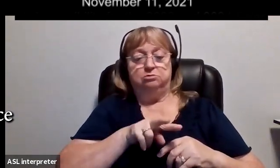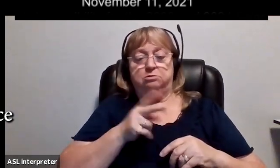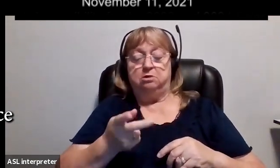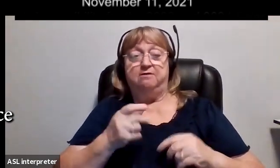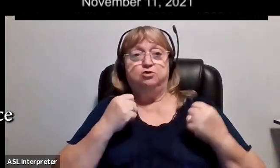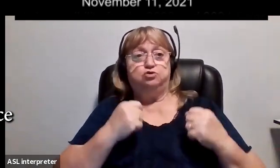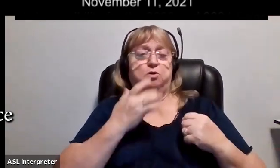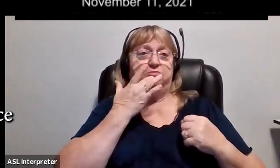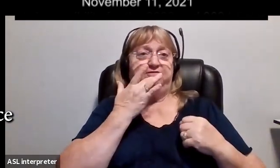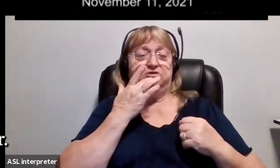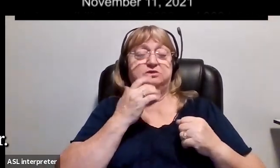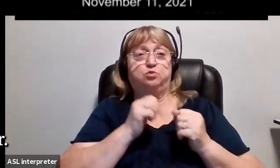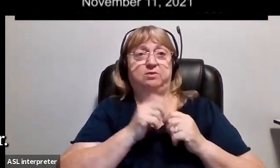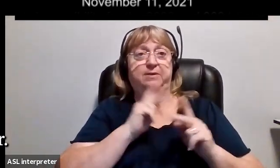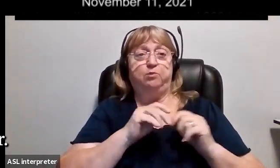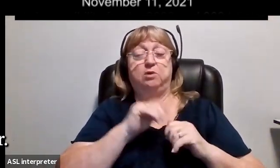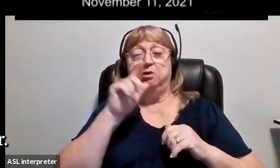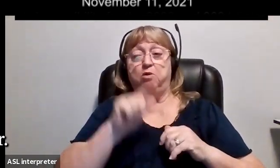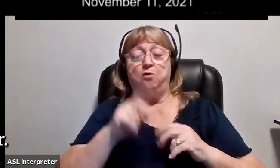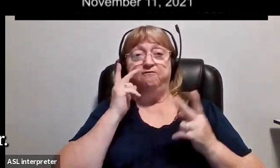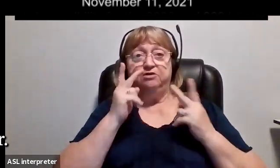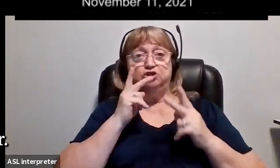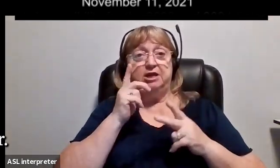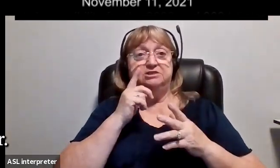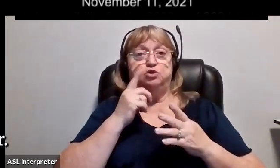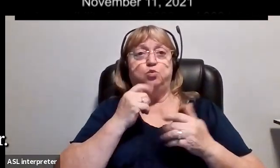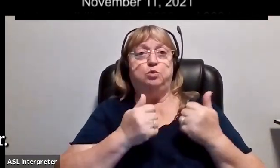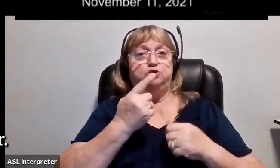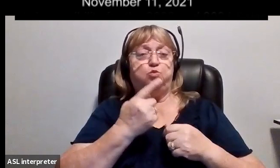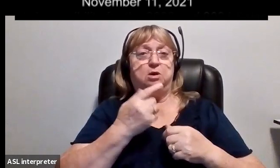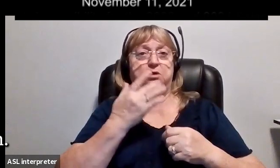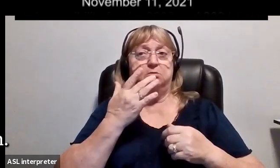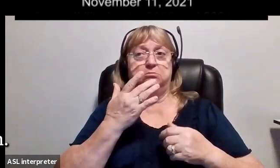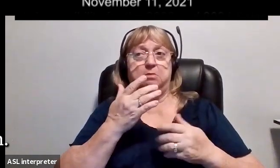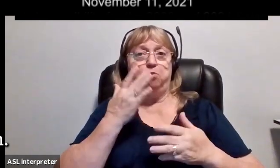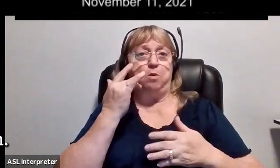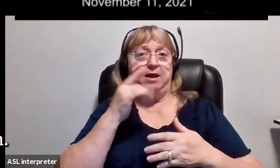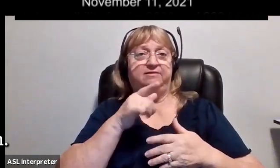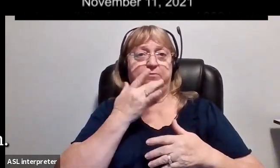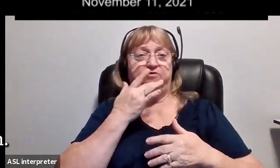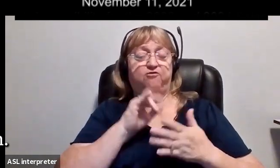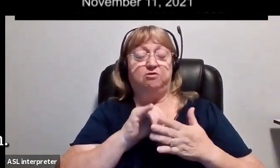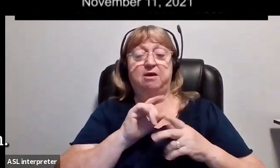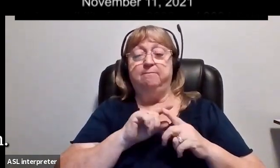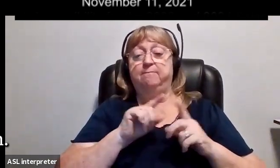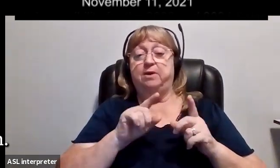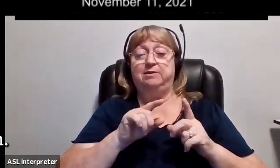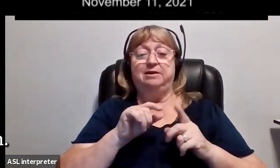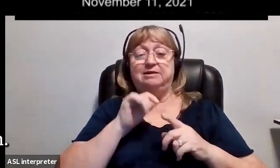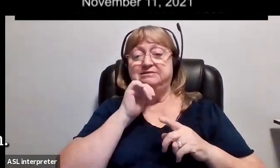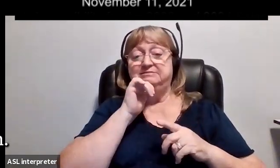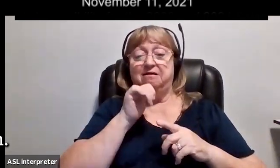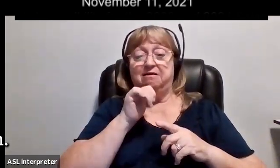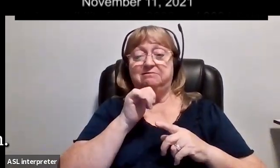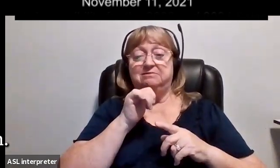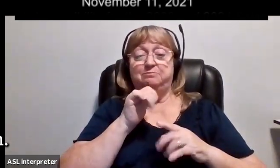preference among people with low vision as to which way they prefer. And but it's not